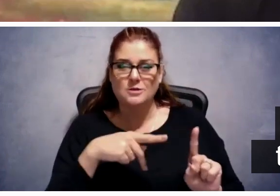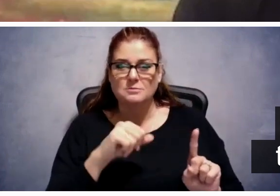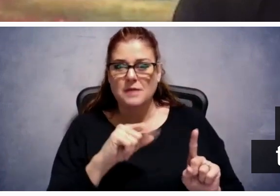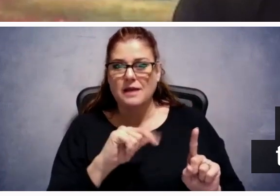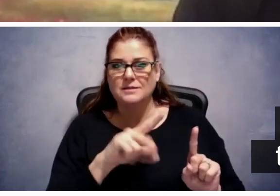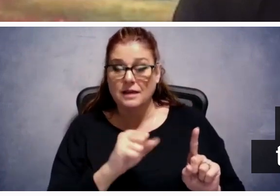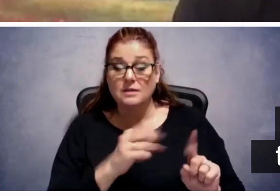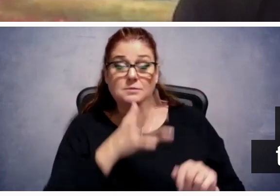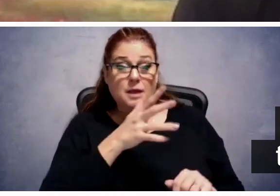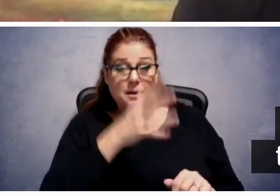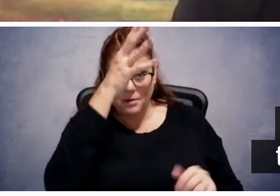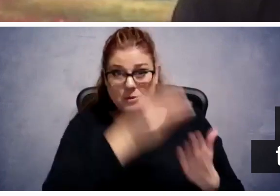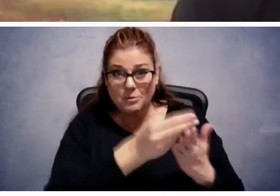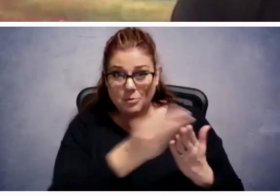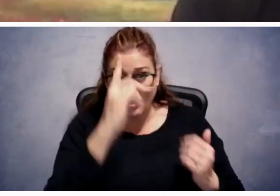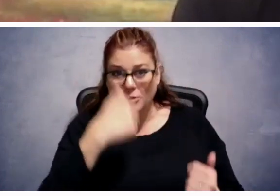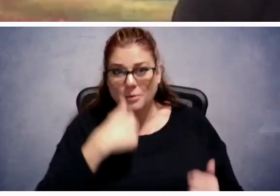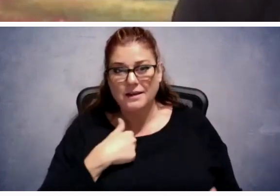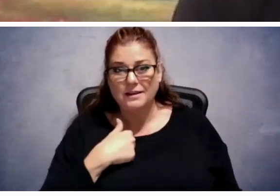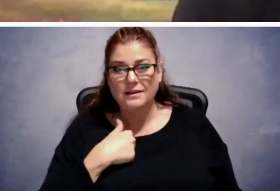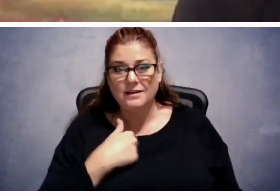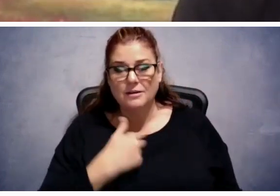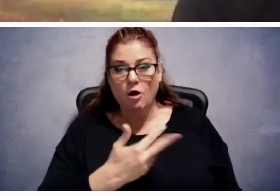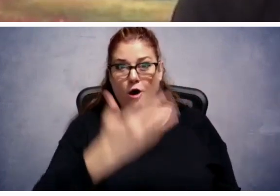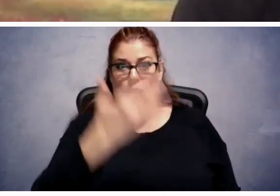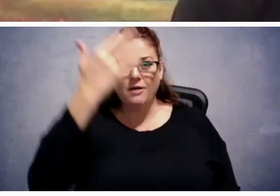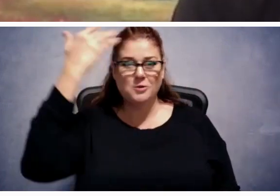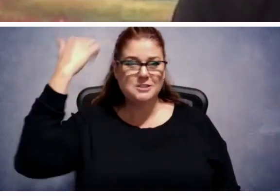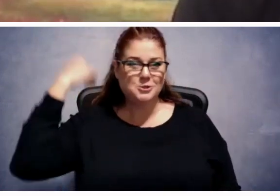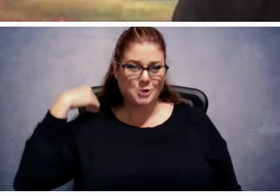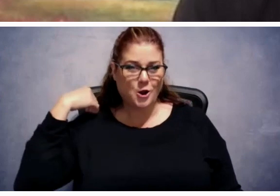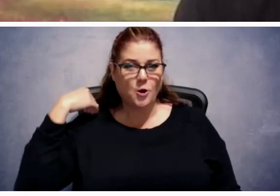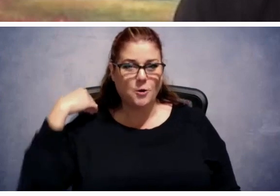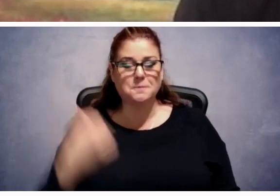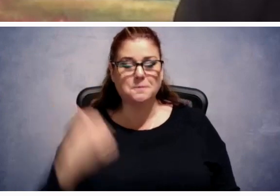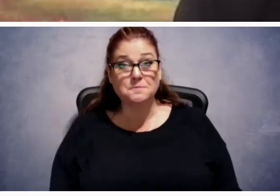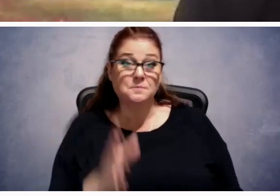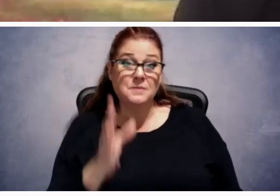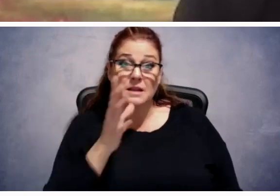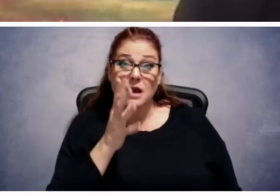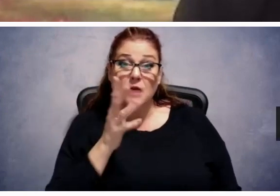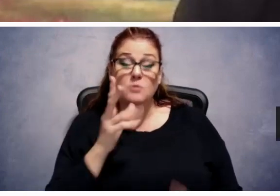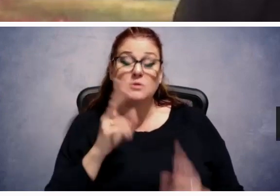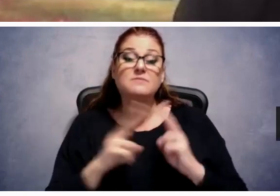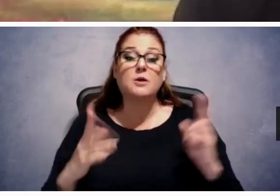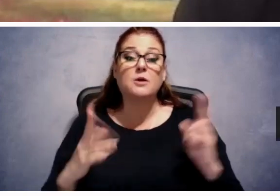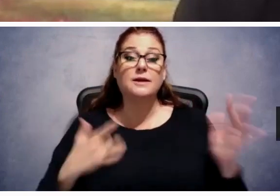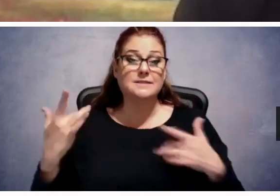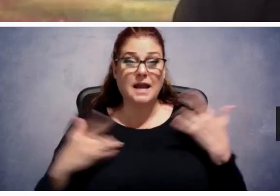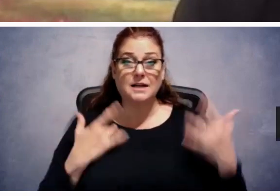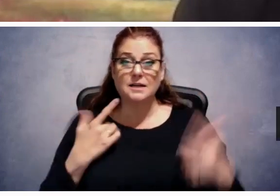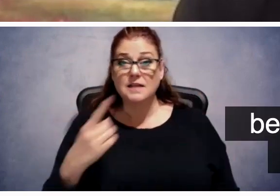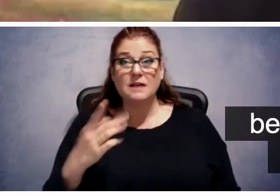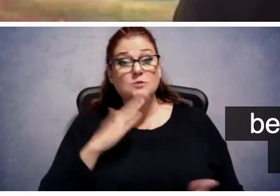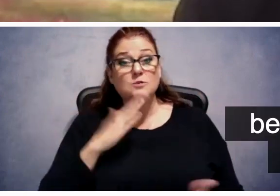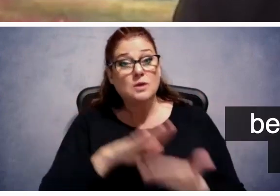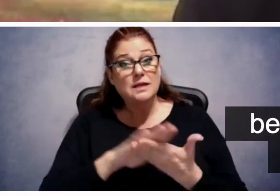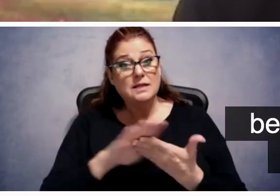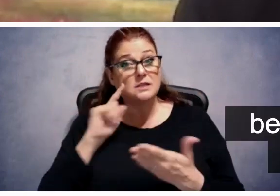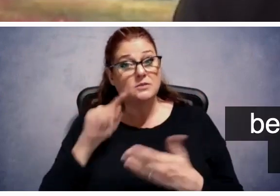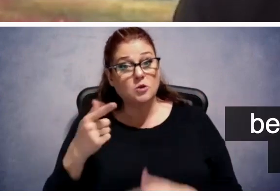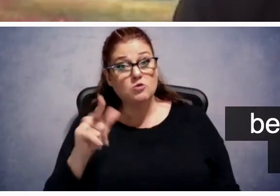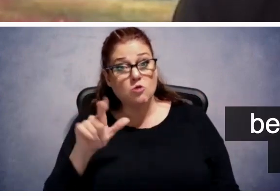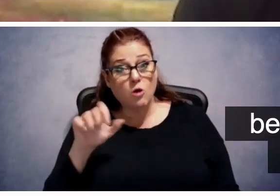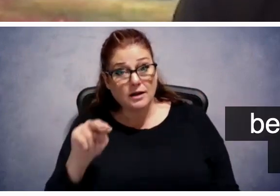my parents bought me all those years ago. And my mother was very excited. And she said, that's really nice of you, Gordon, because